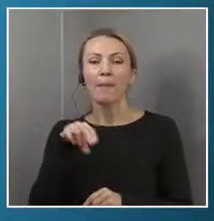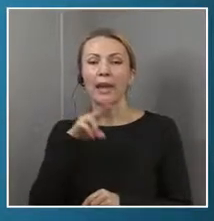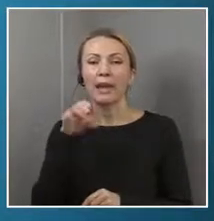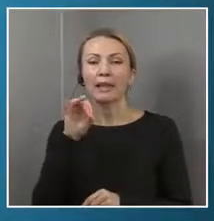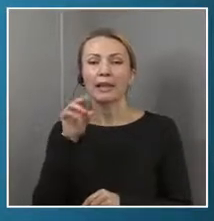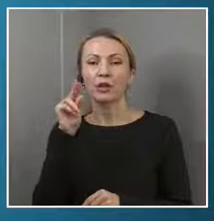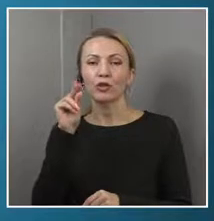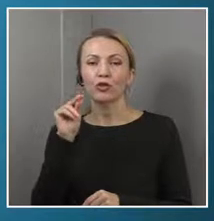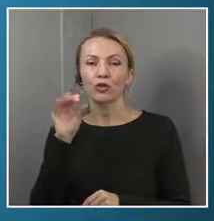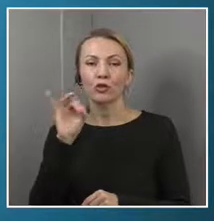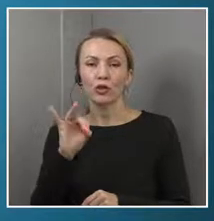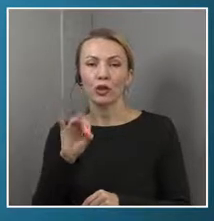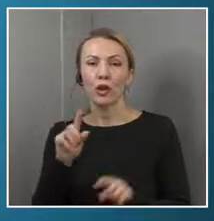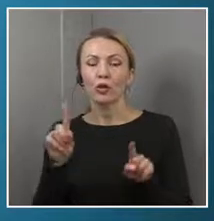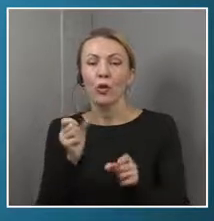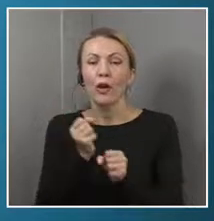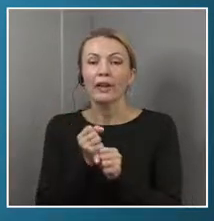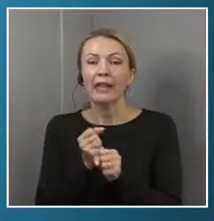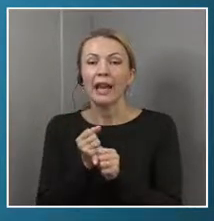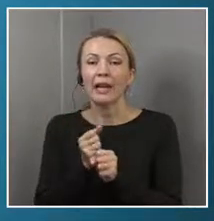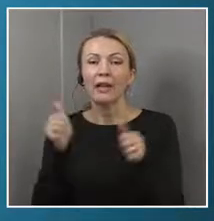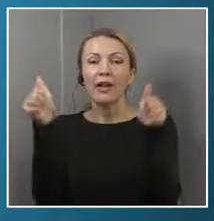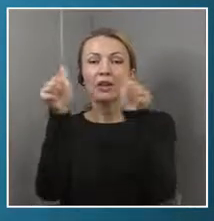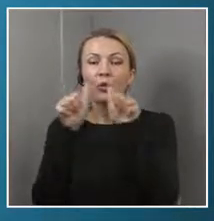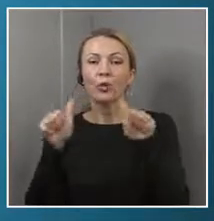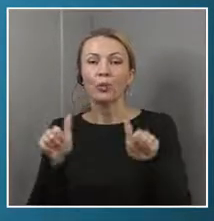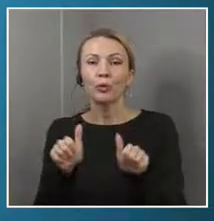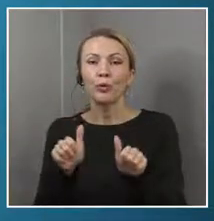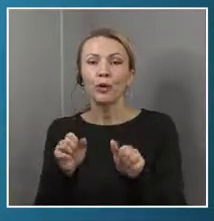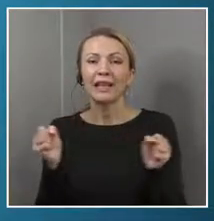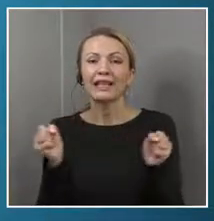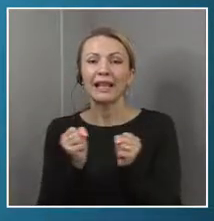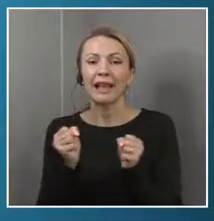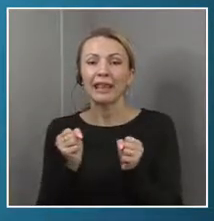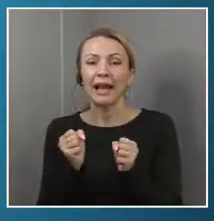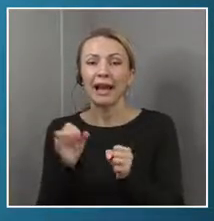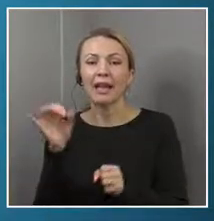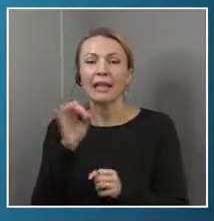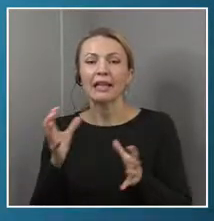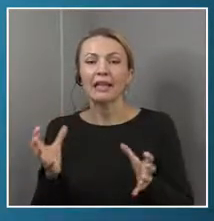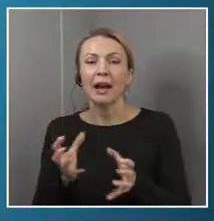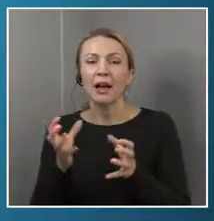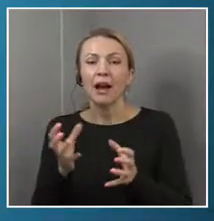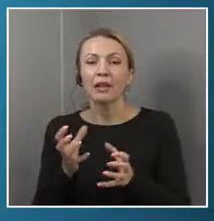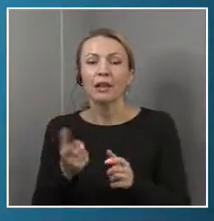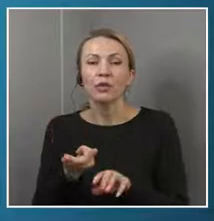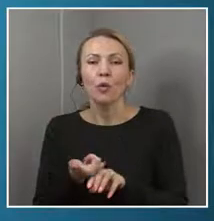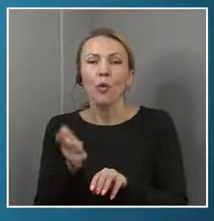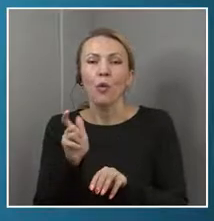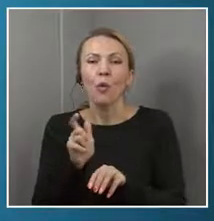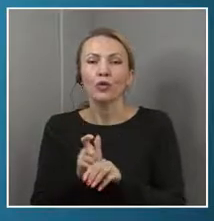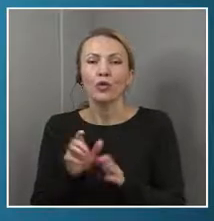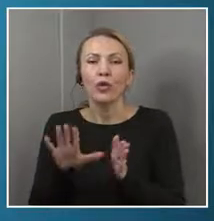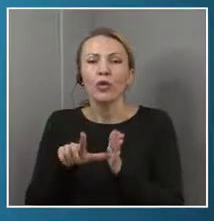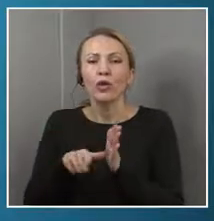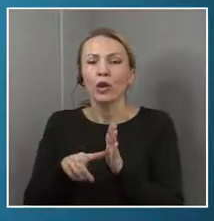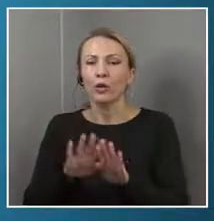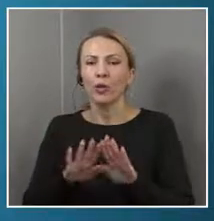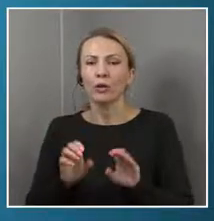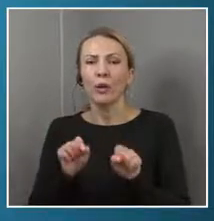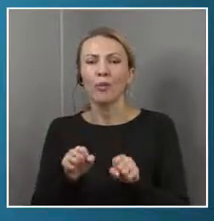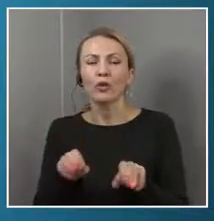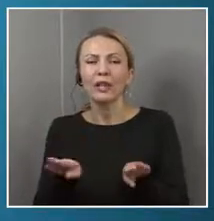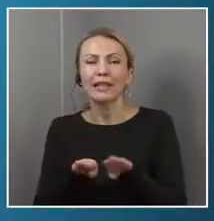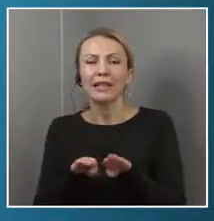moment. And in my view, that is not so unlike Banksy's picture, self-destructing through a shredder, now twice having